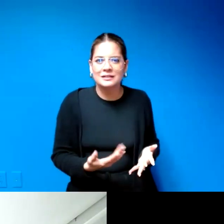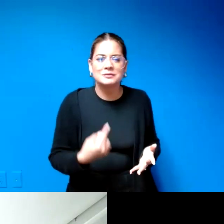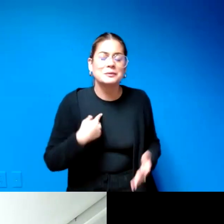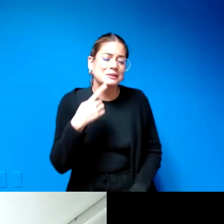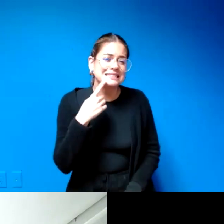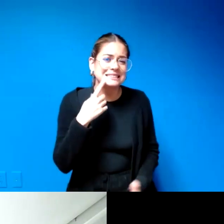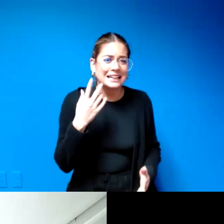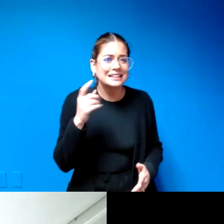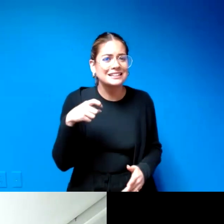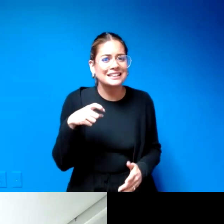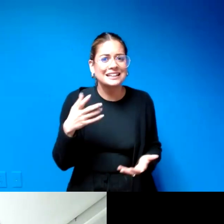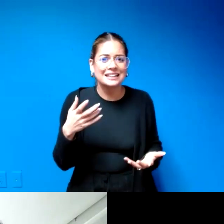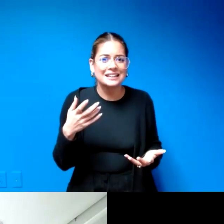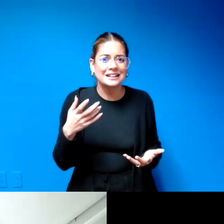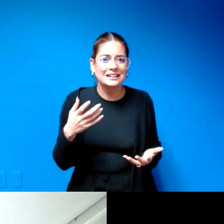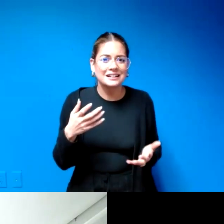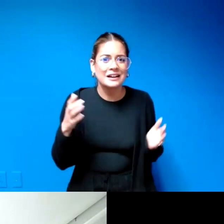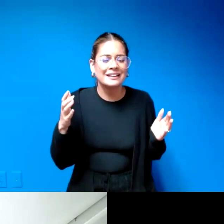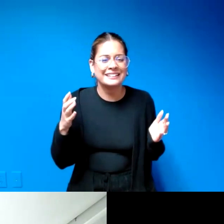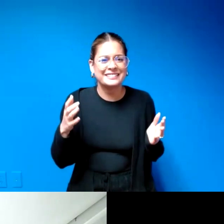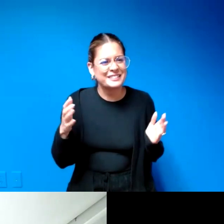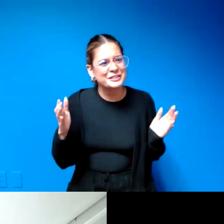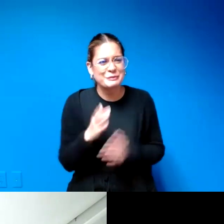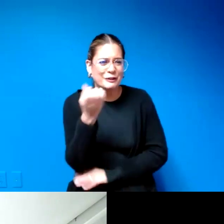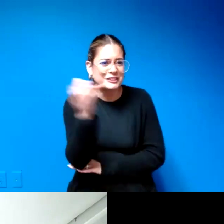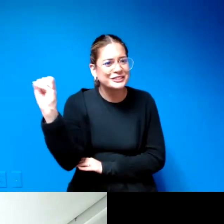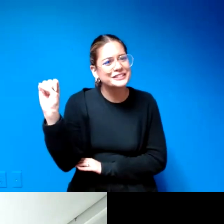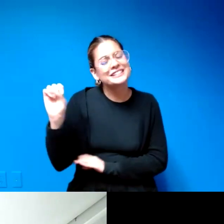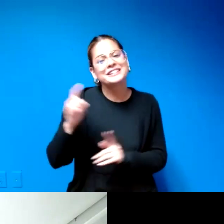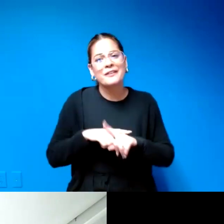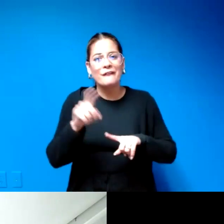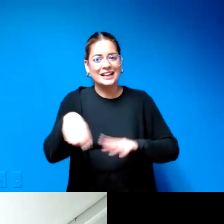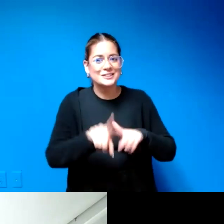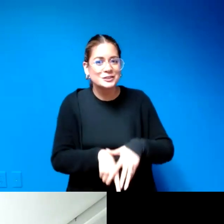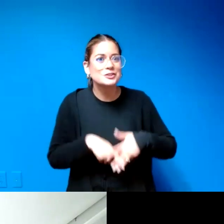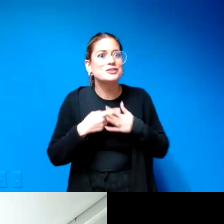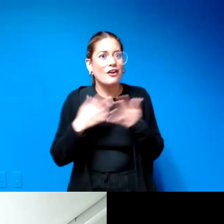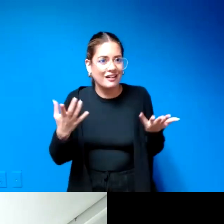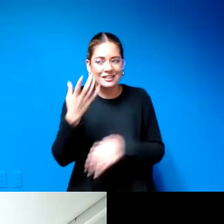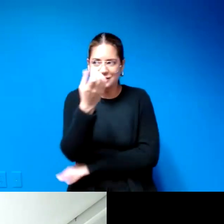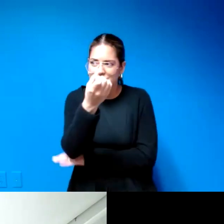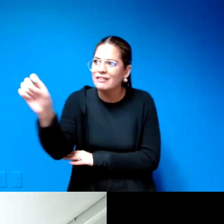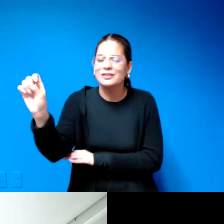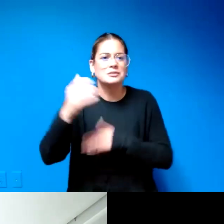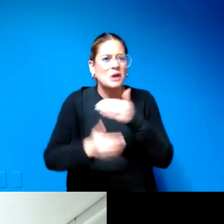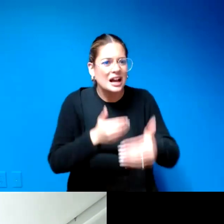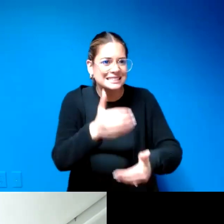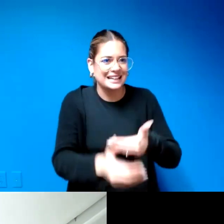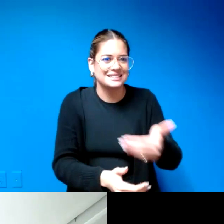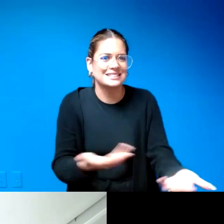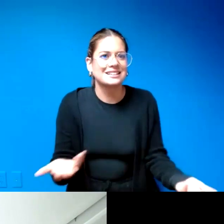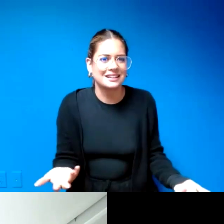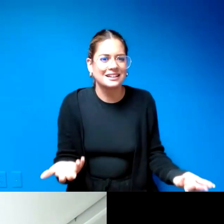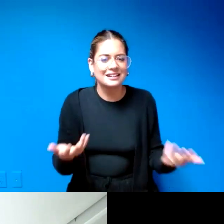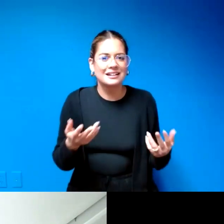say is we just need like a small revolution, but we have to like start this kind of revolutionary process in which